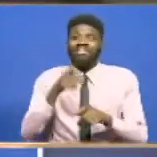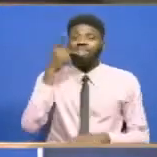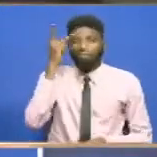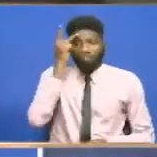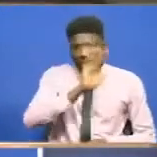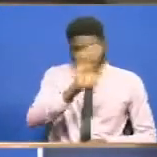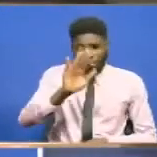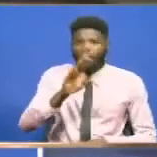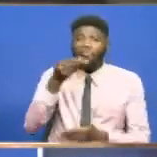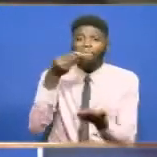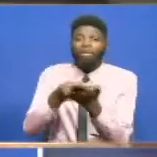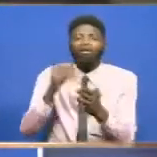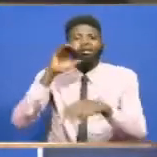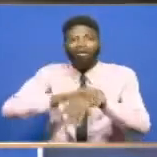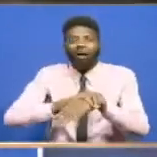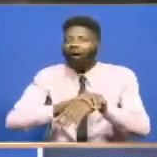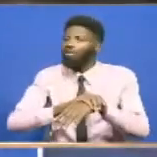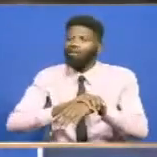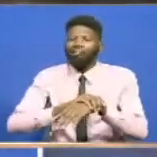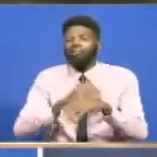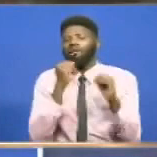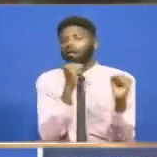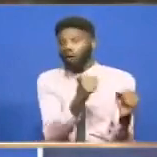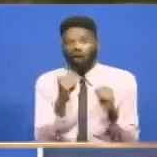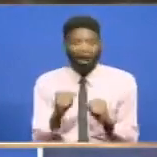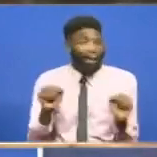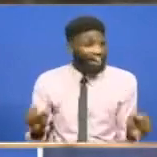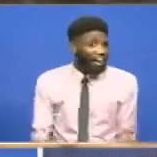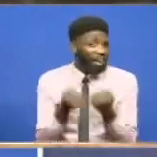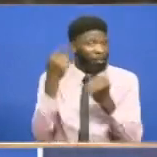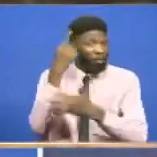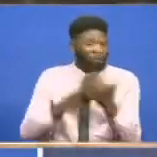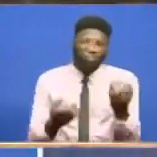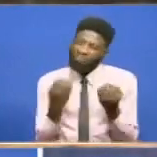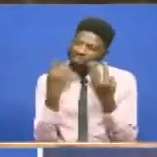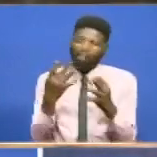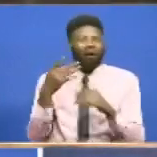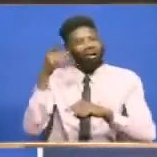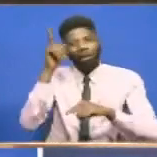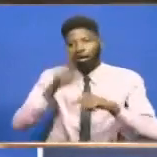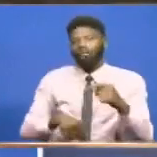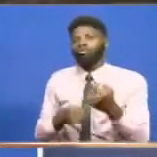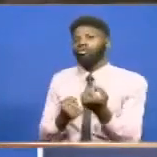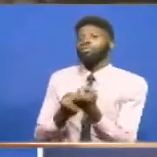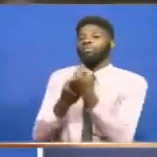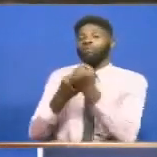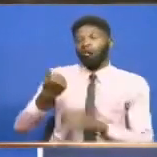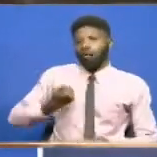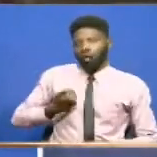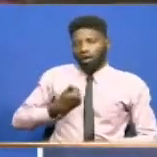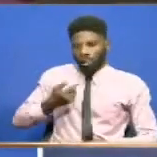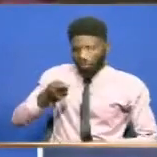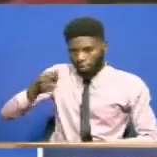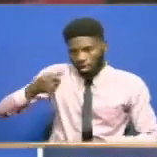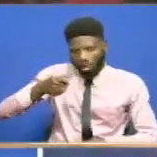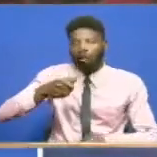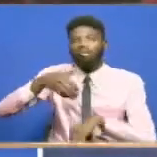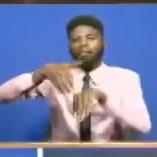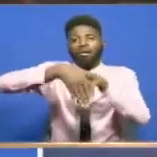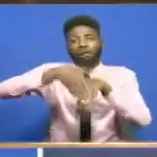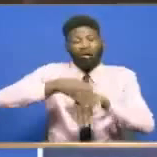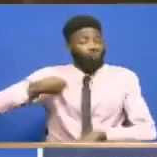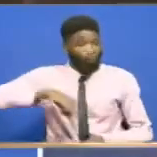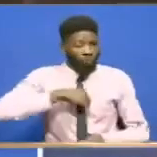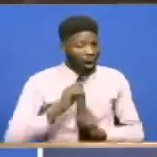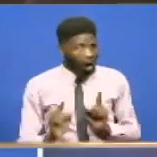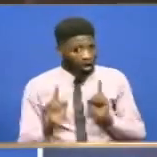So what happened is that most of them could not provide the pads to the girls. So we came here to support them, even the class